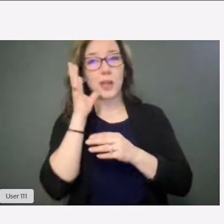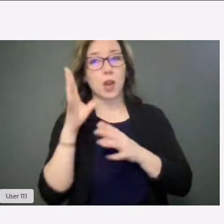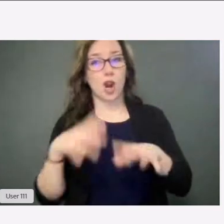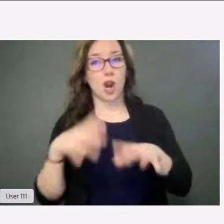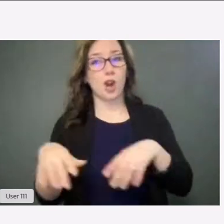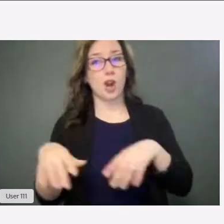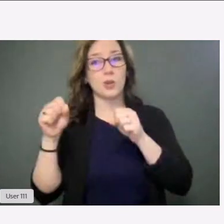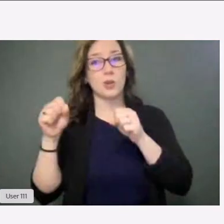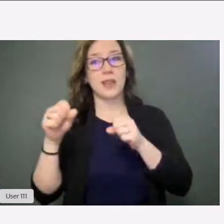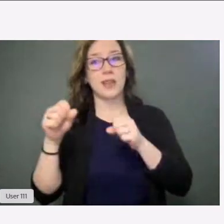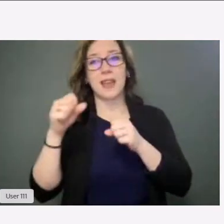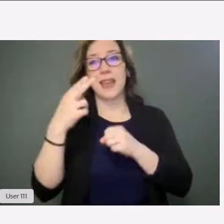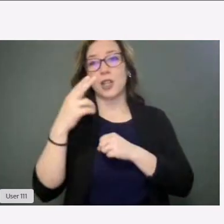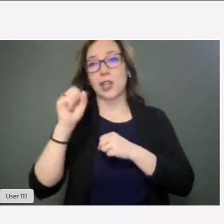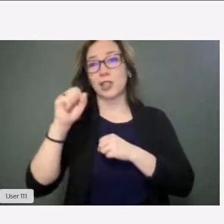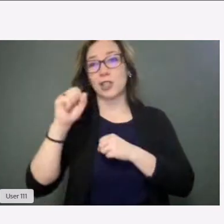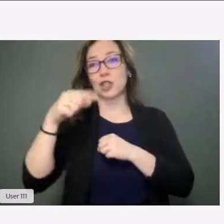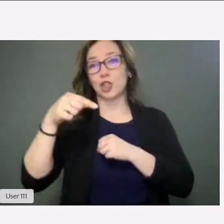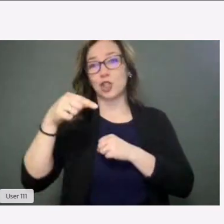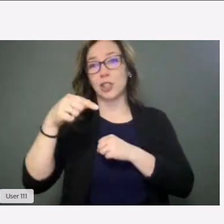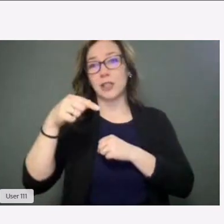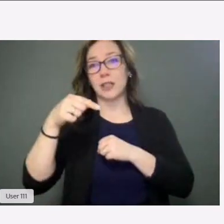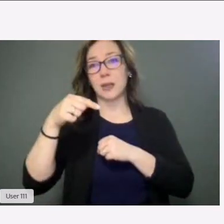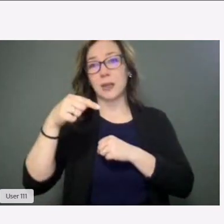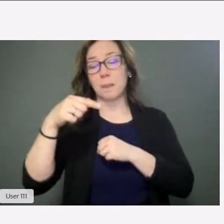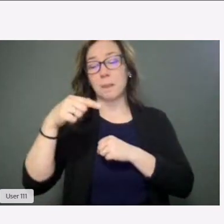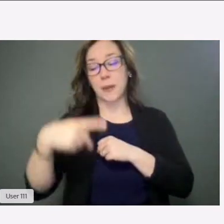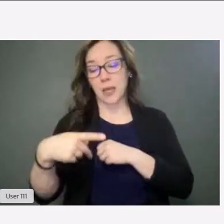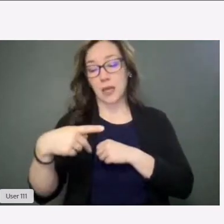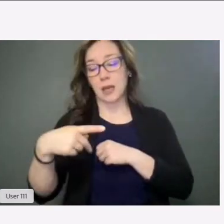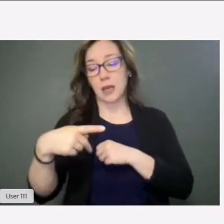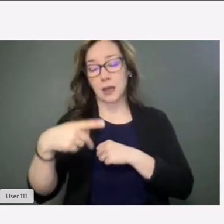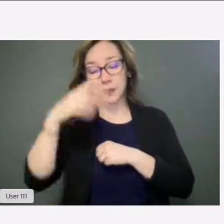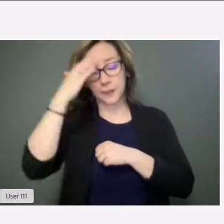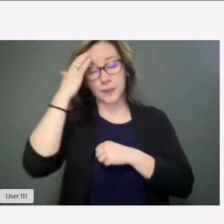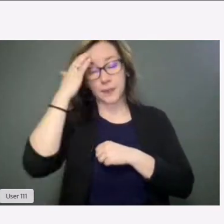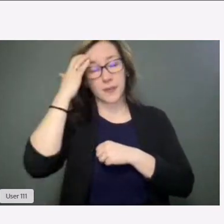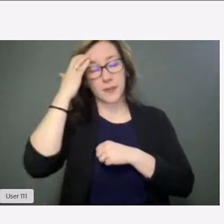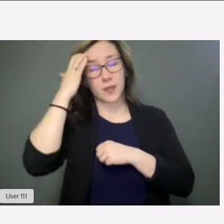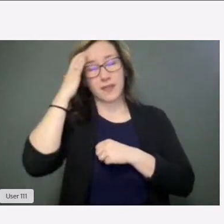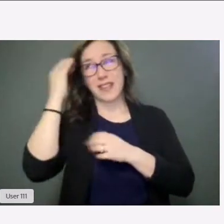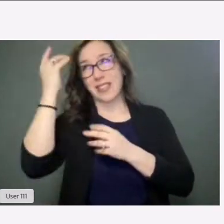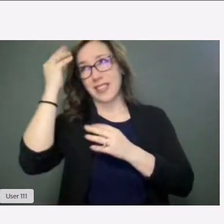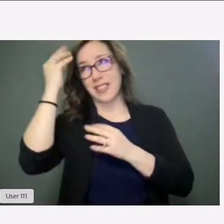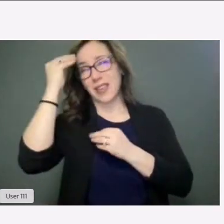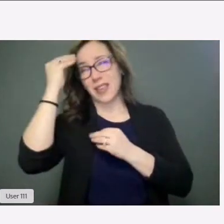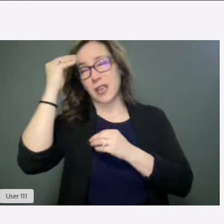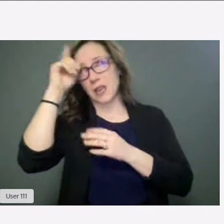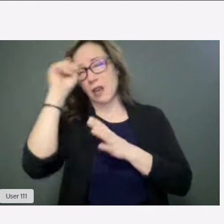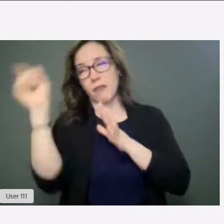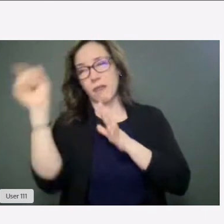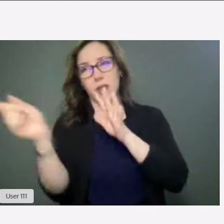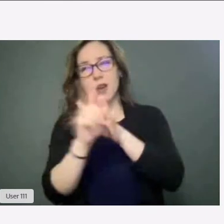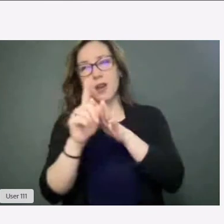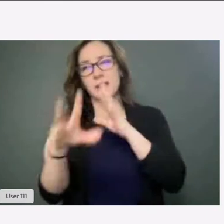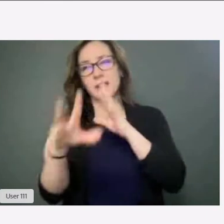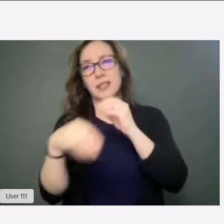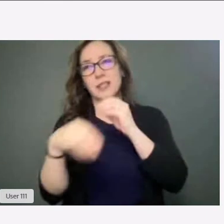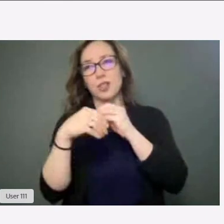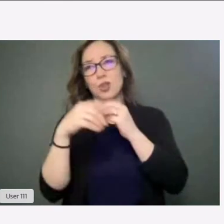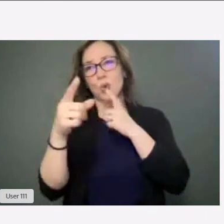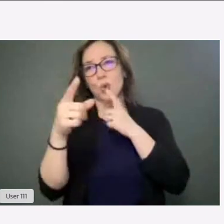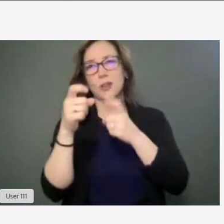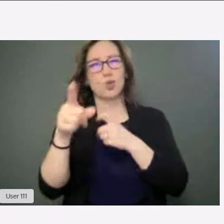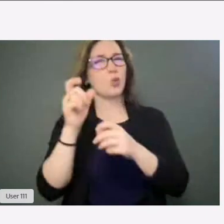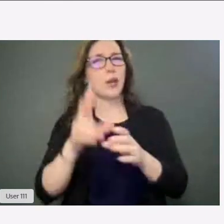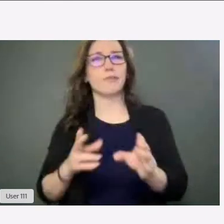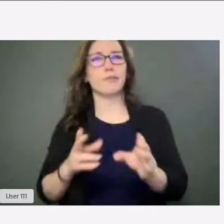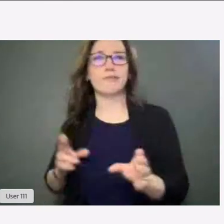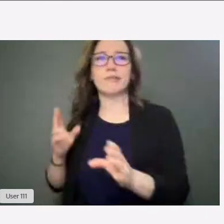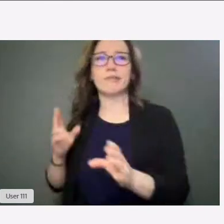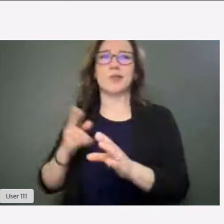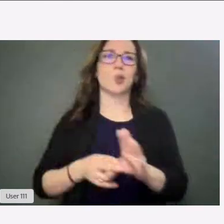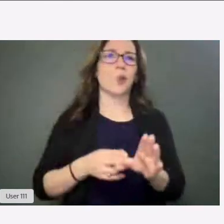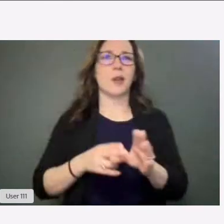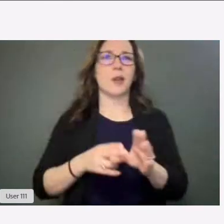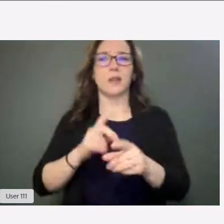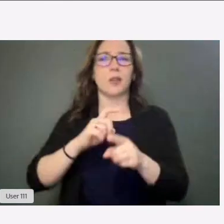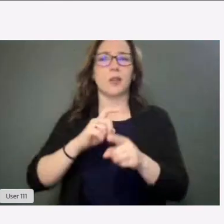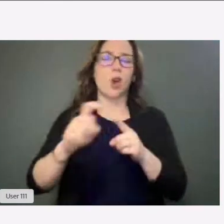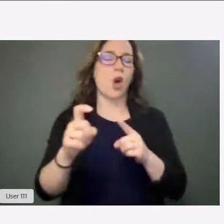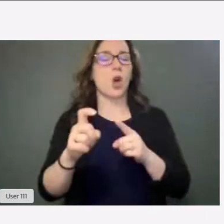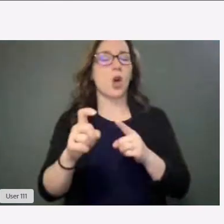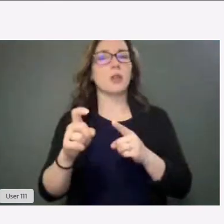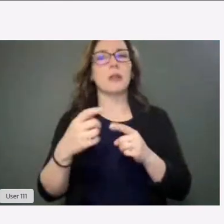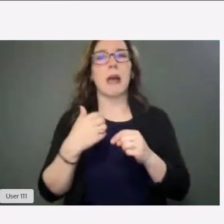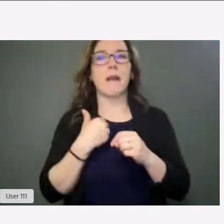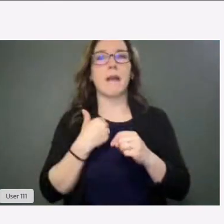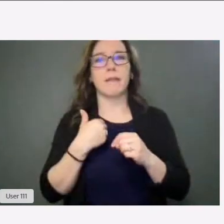hosting for HSGP wide. And so if you have think of anything else, have additional questions, you can jump on any of those calls as well and ask